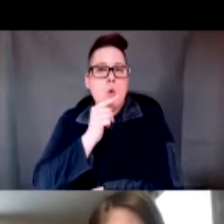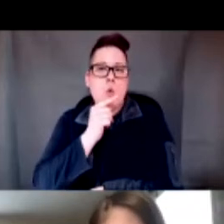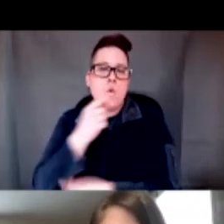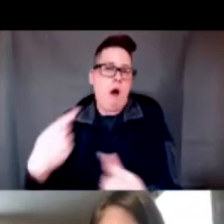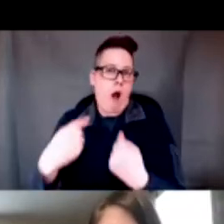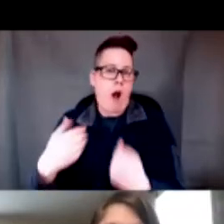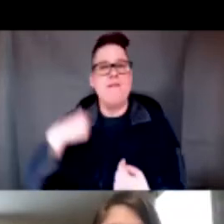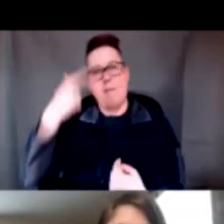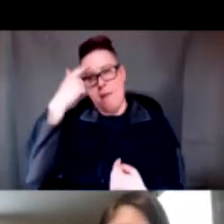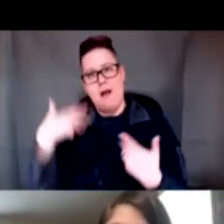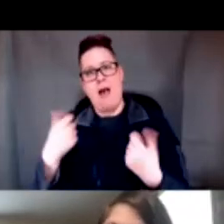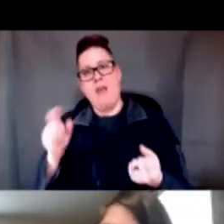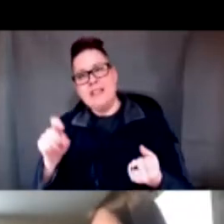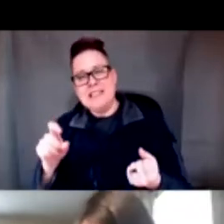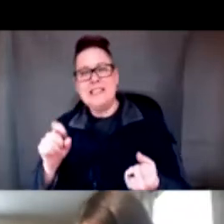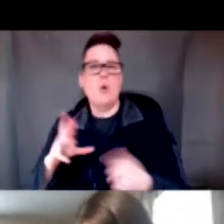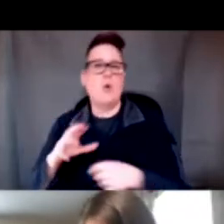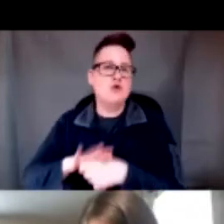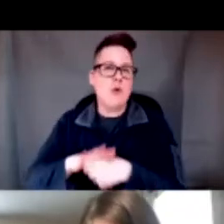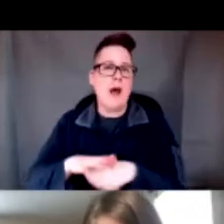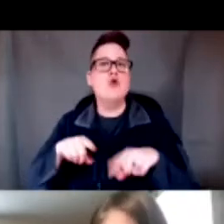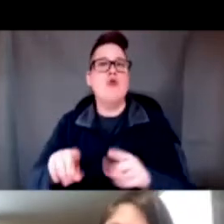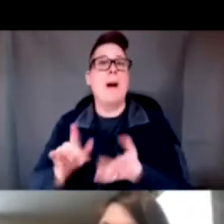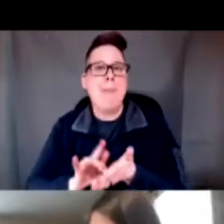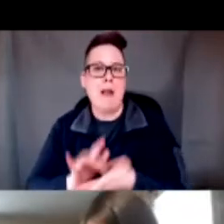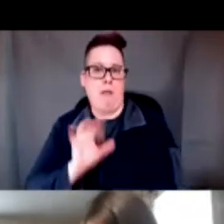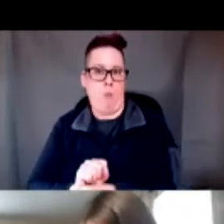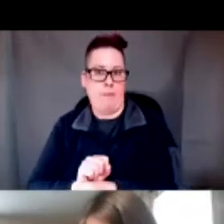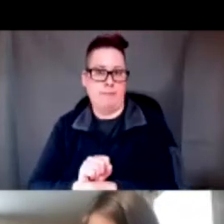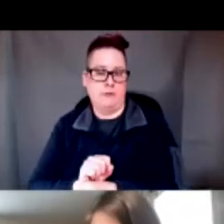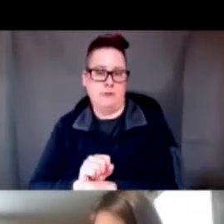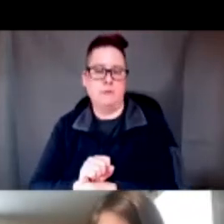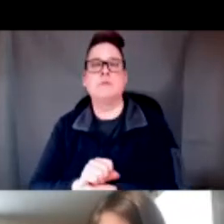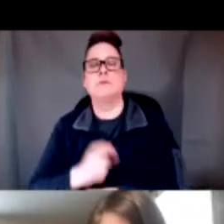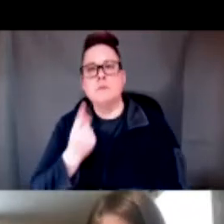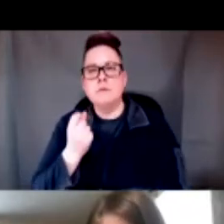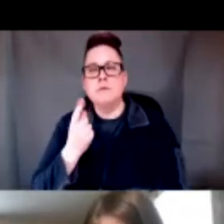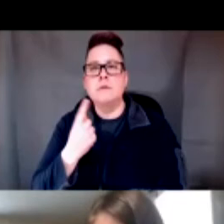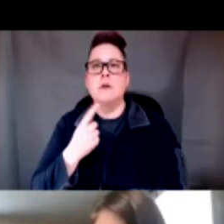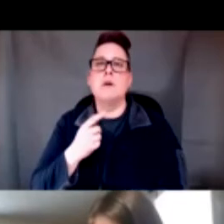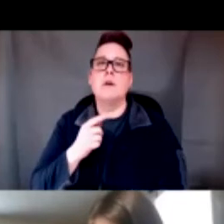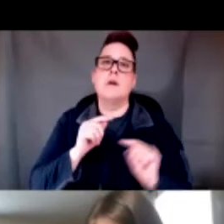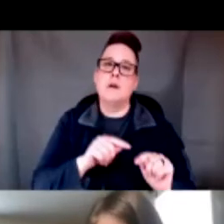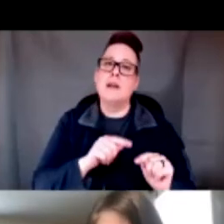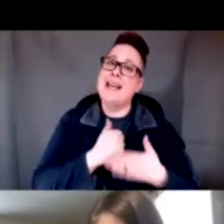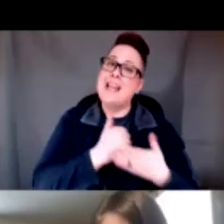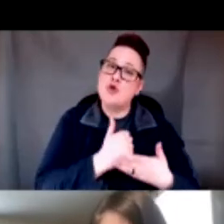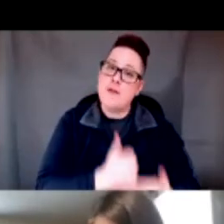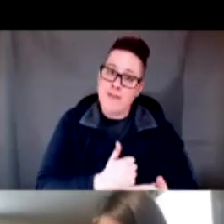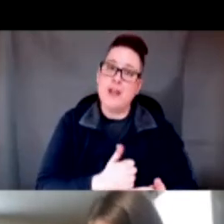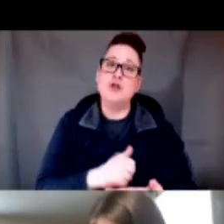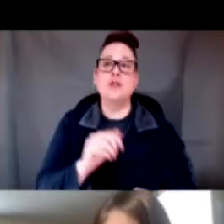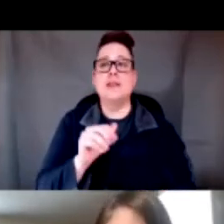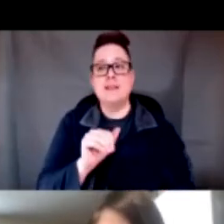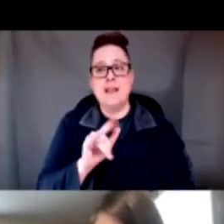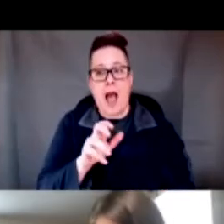health needs or psychosocial stressors during their medical appointments. So in addition to interventions that Eileen and